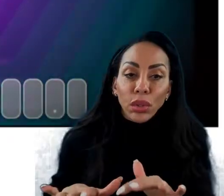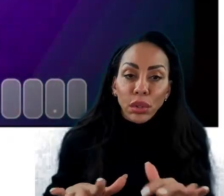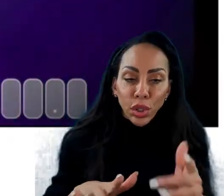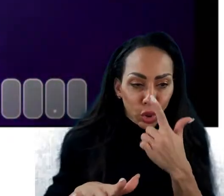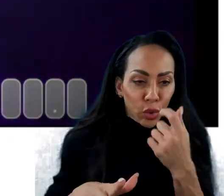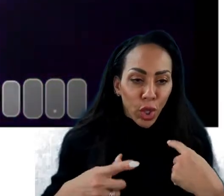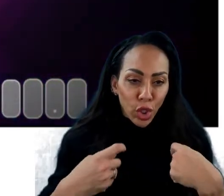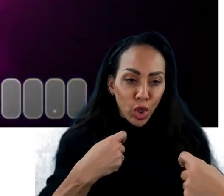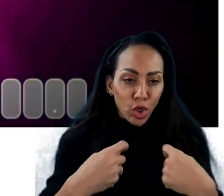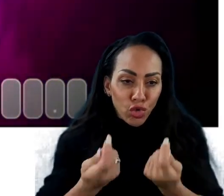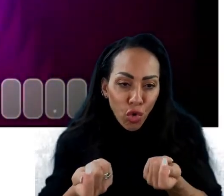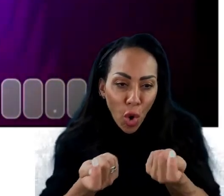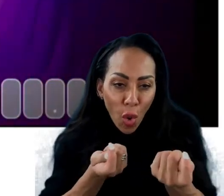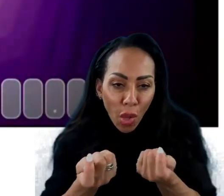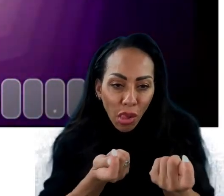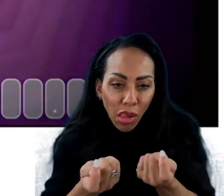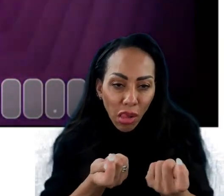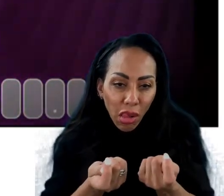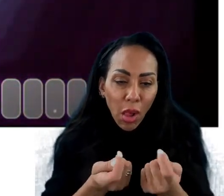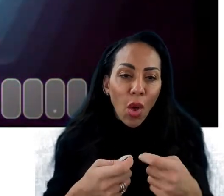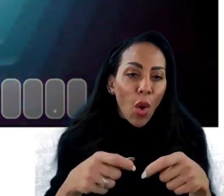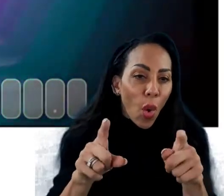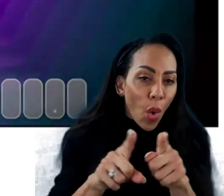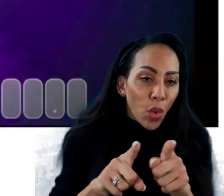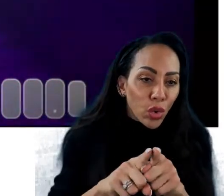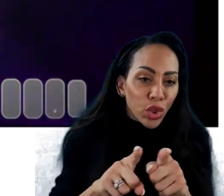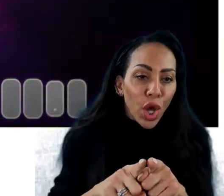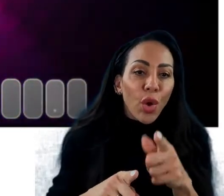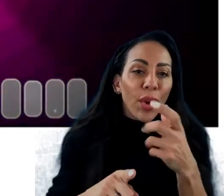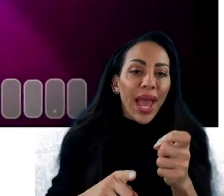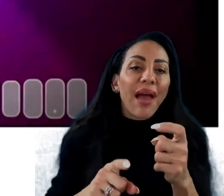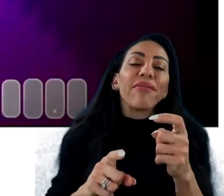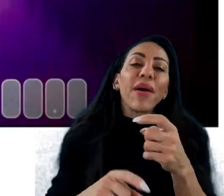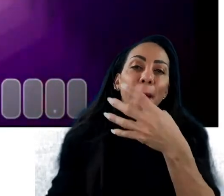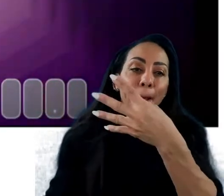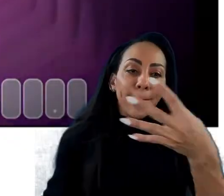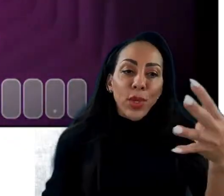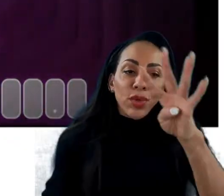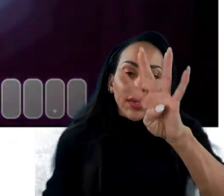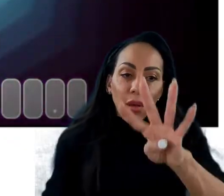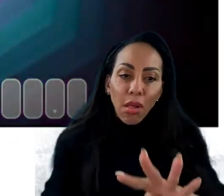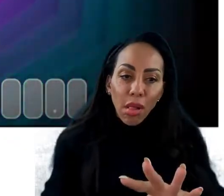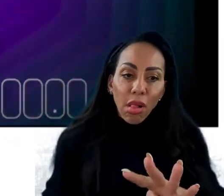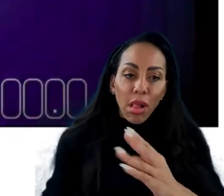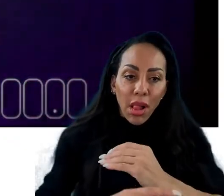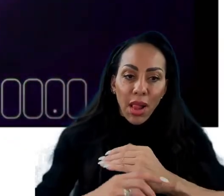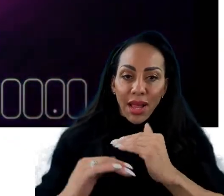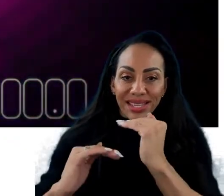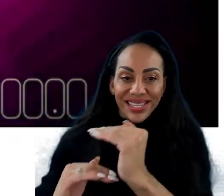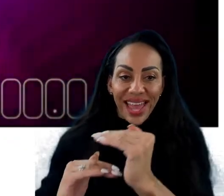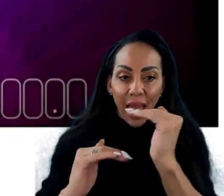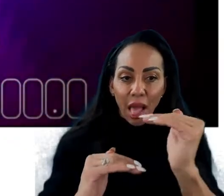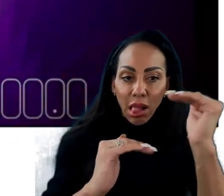And the keyboard mapped to a musical scale. So this makes it easier to play in tune and harder to play a wrong